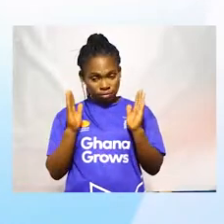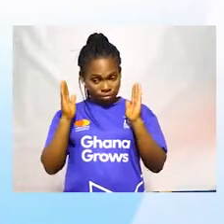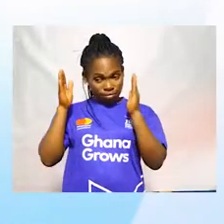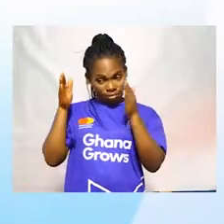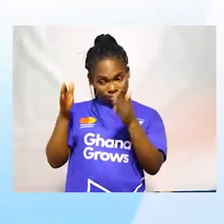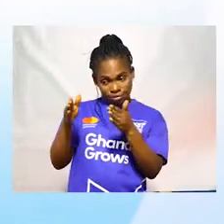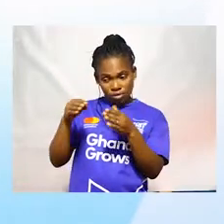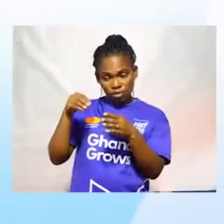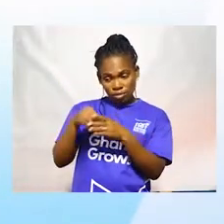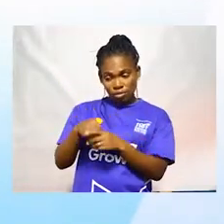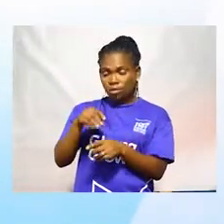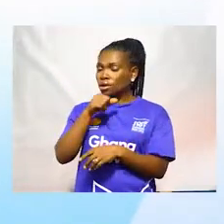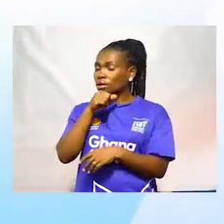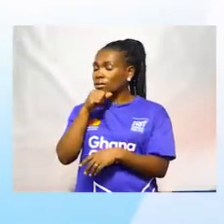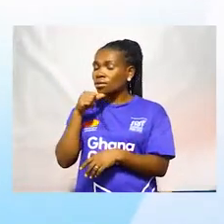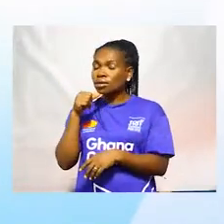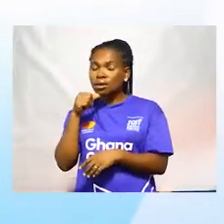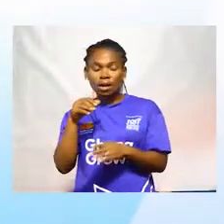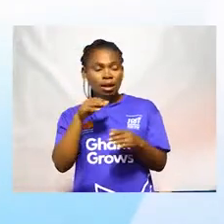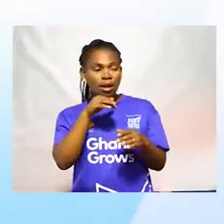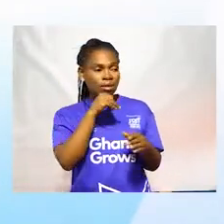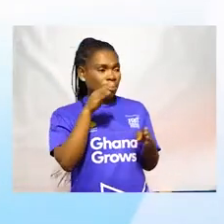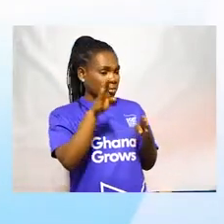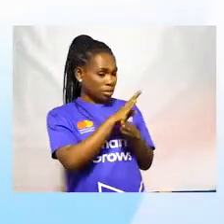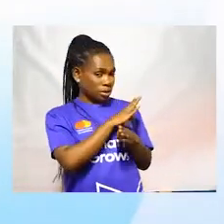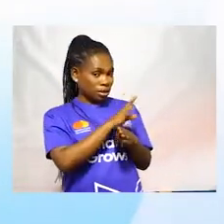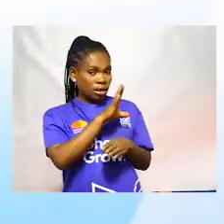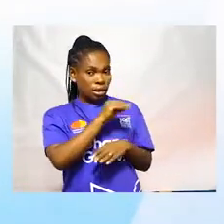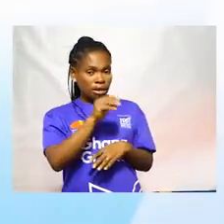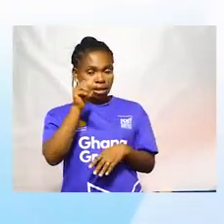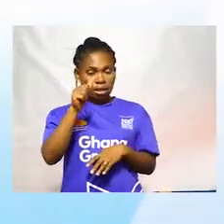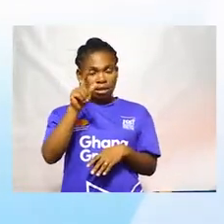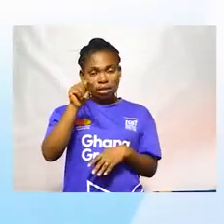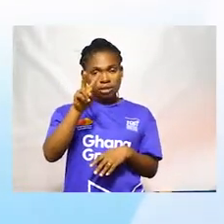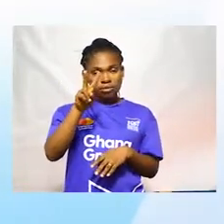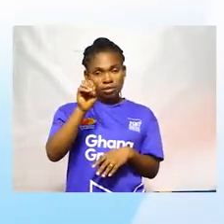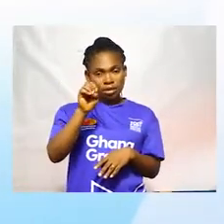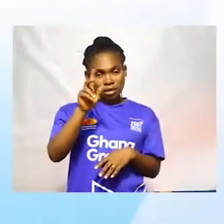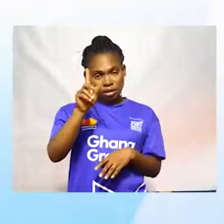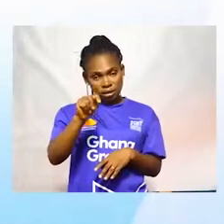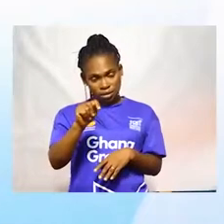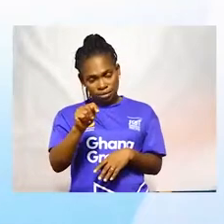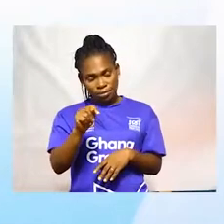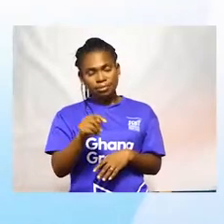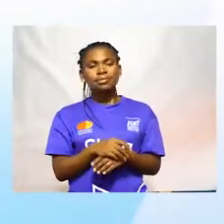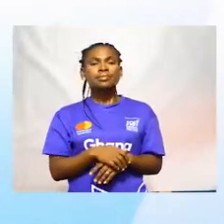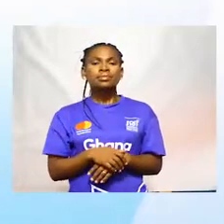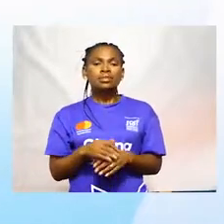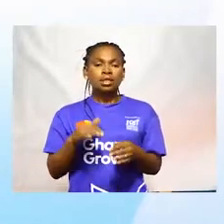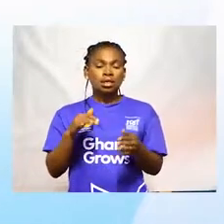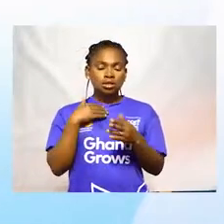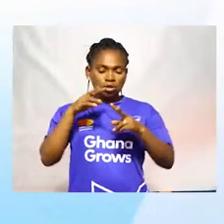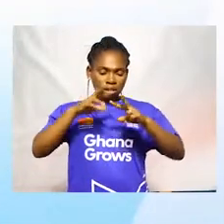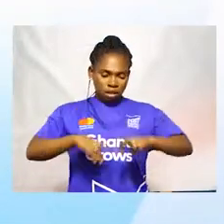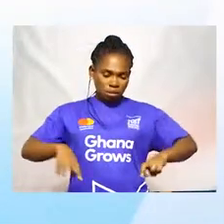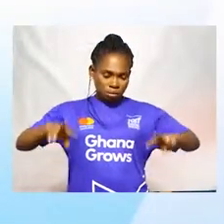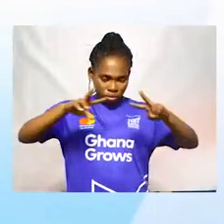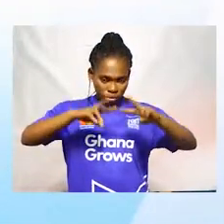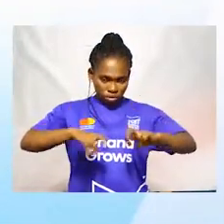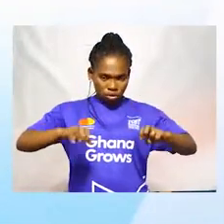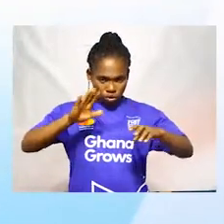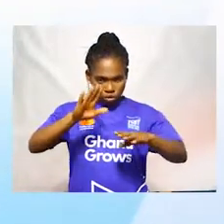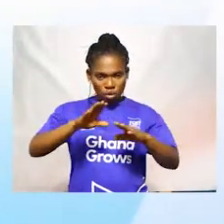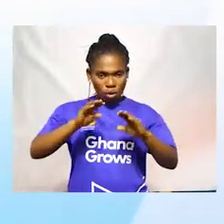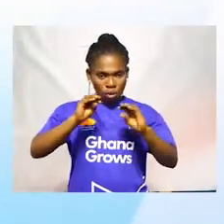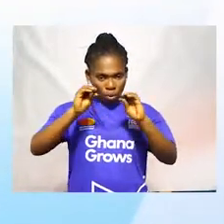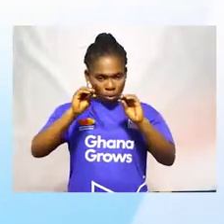to agriculture, agribusiness, and ATVs, the technical and vocational sectors. As you explore your